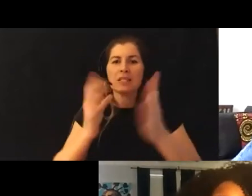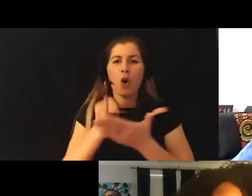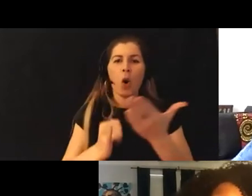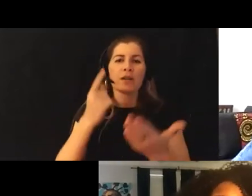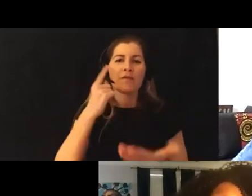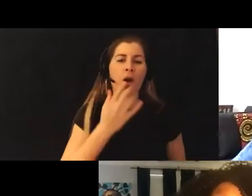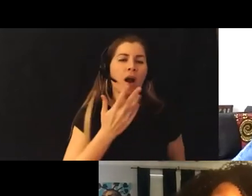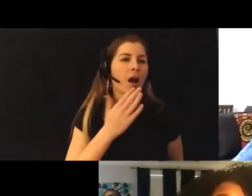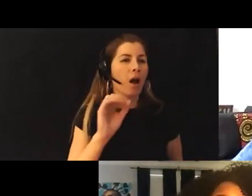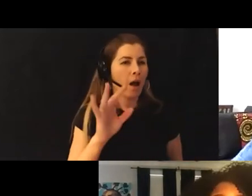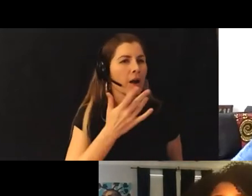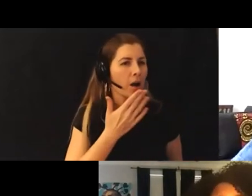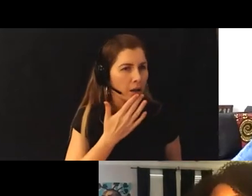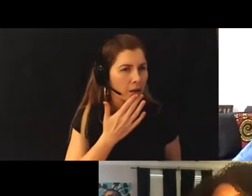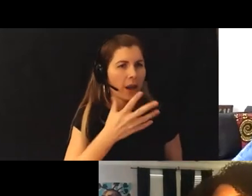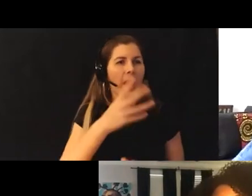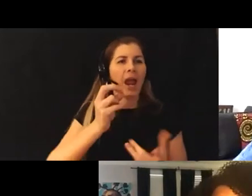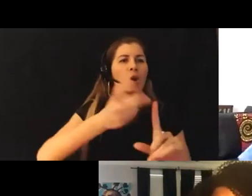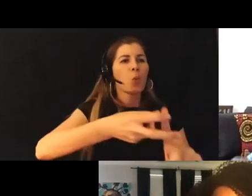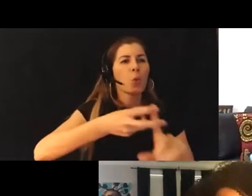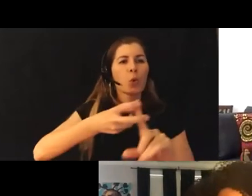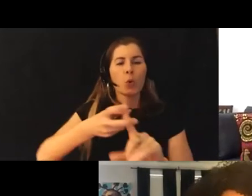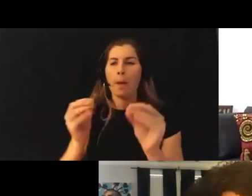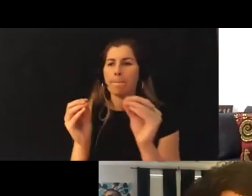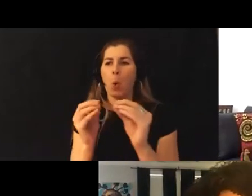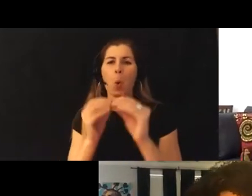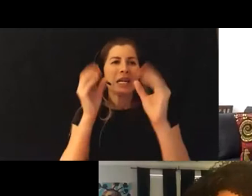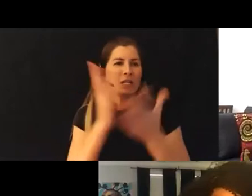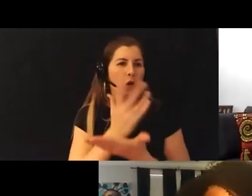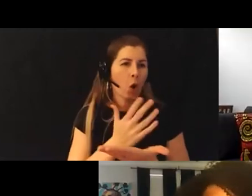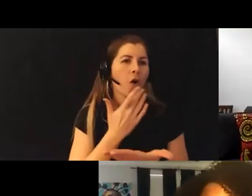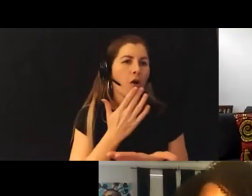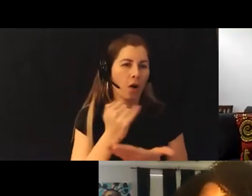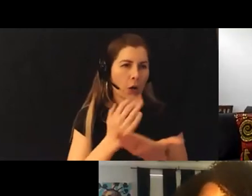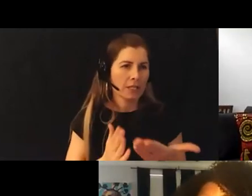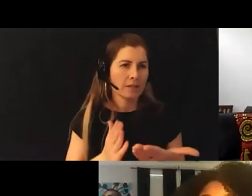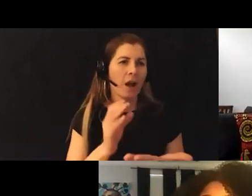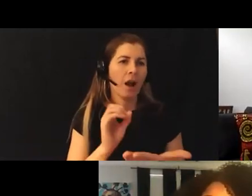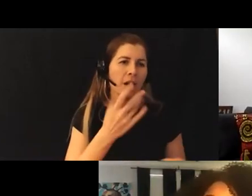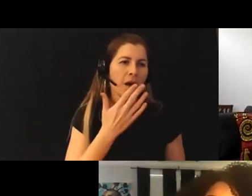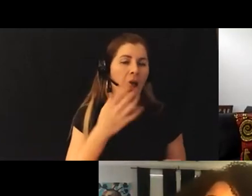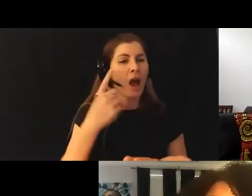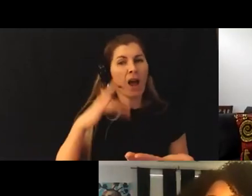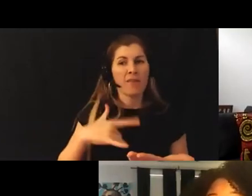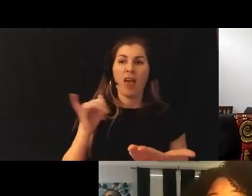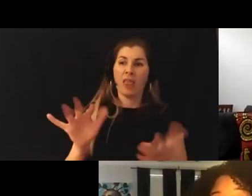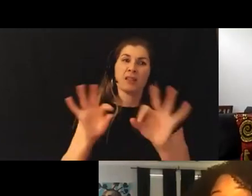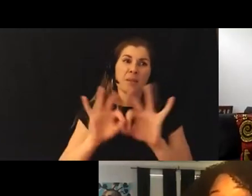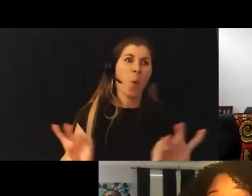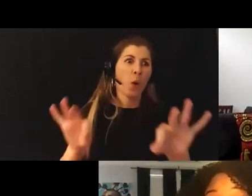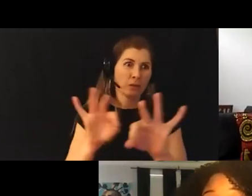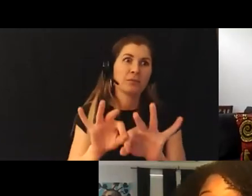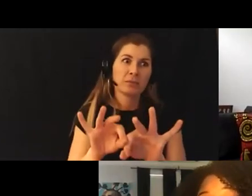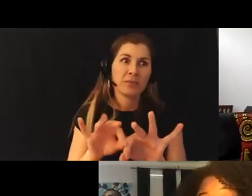in terms of recruitment. And this is really new. I think it's important for the field, but definitely